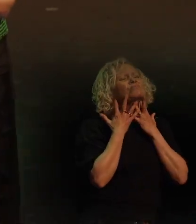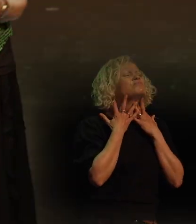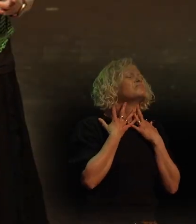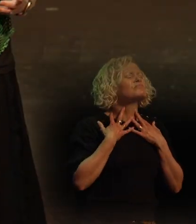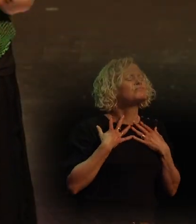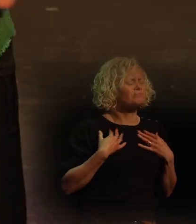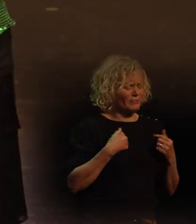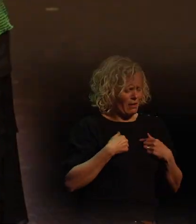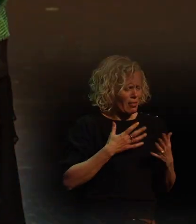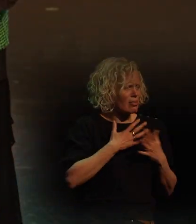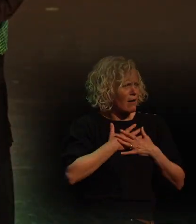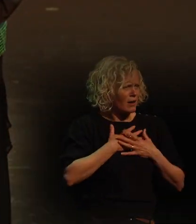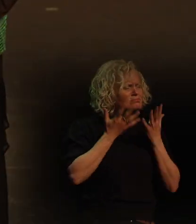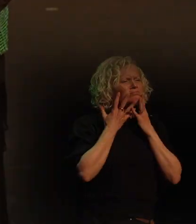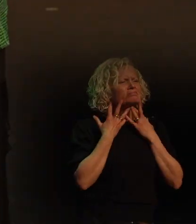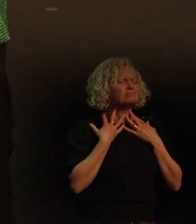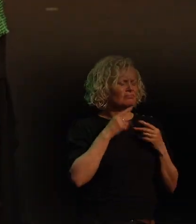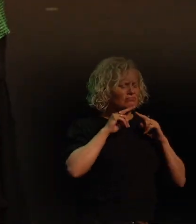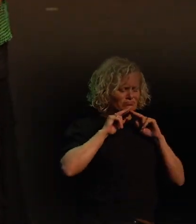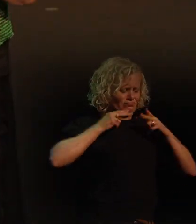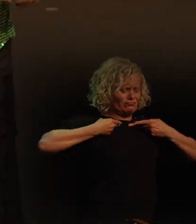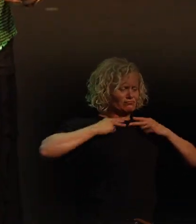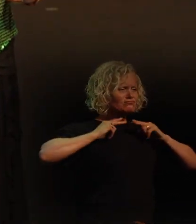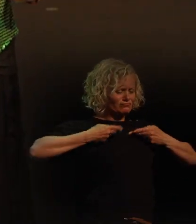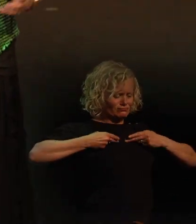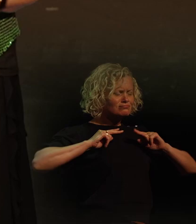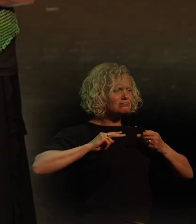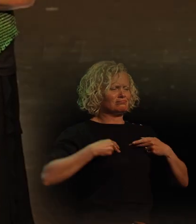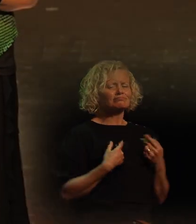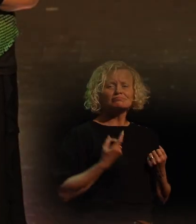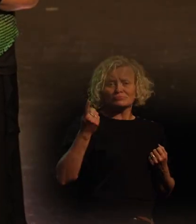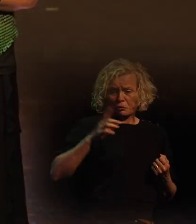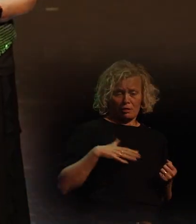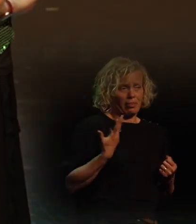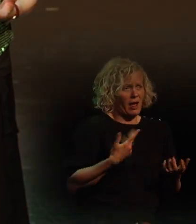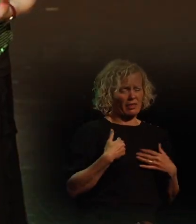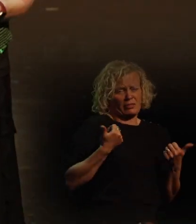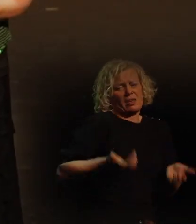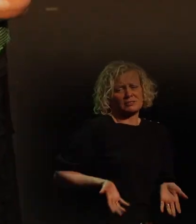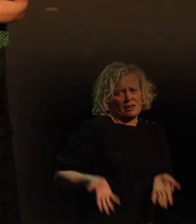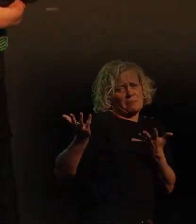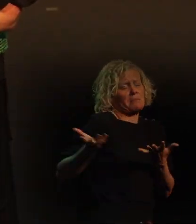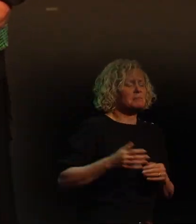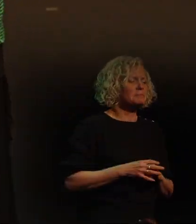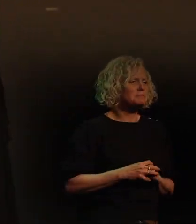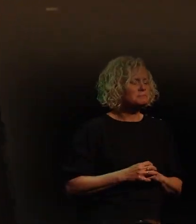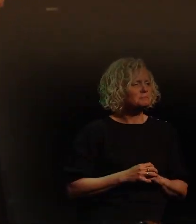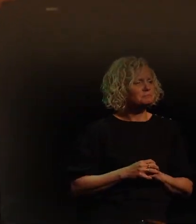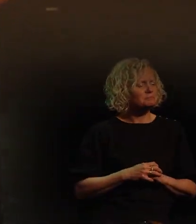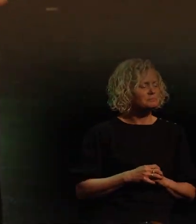And I love it by heck. It makes a double chin whenever I grin. And if that's the reason that you don't love me, then maybe that's not